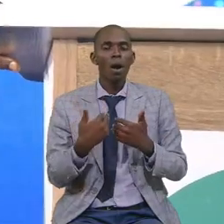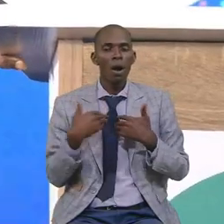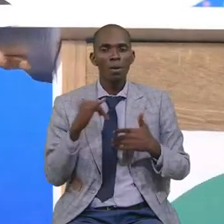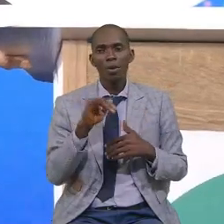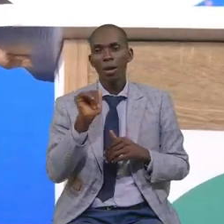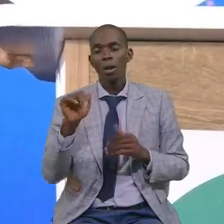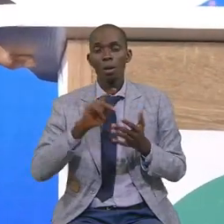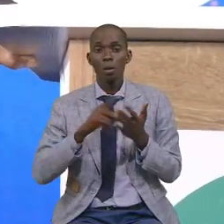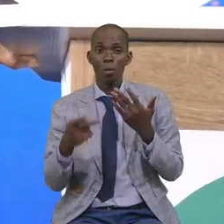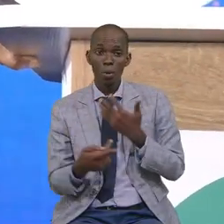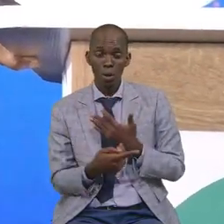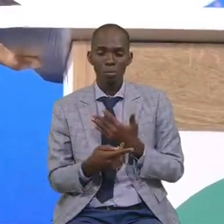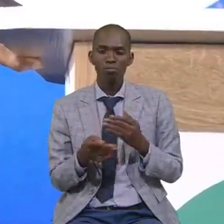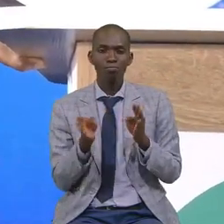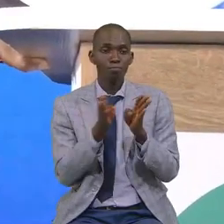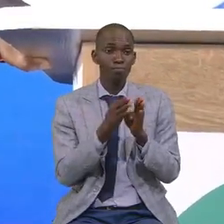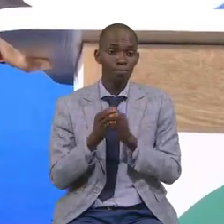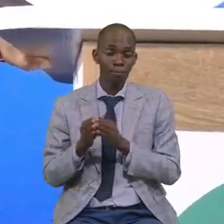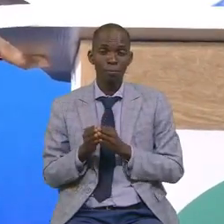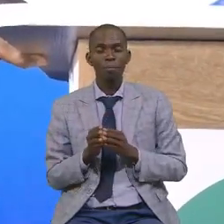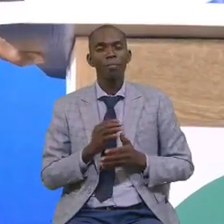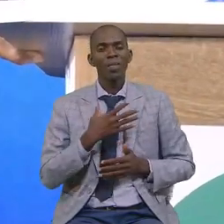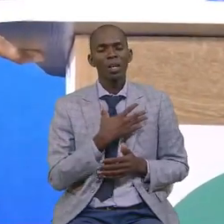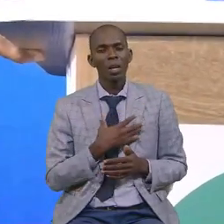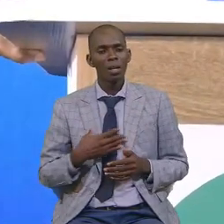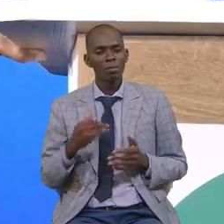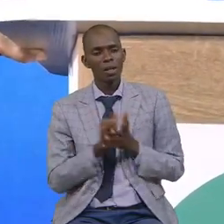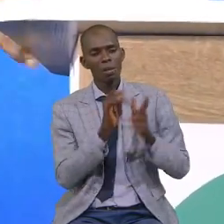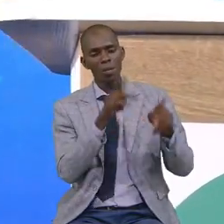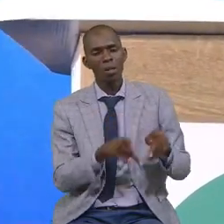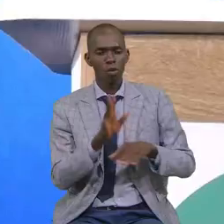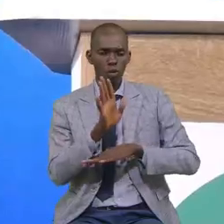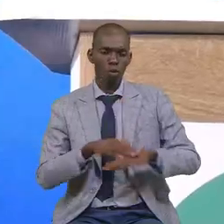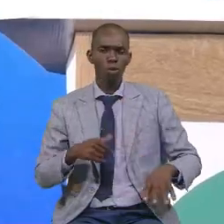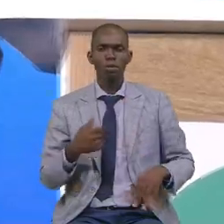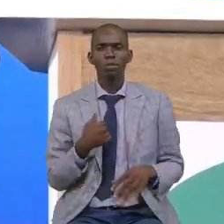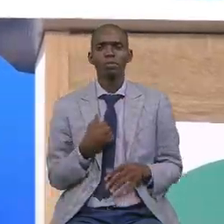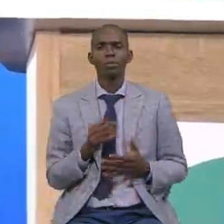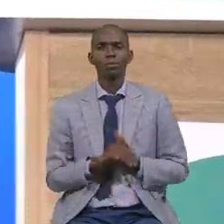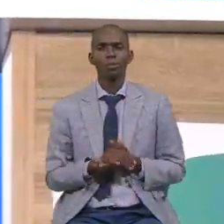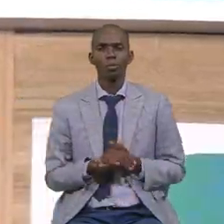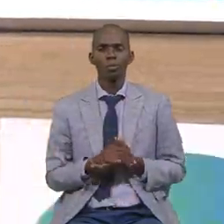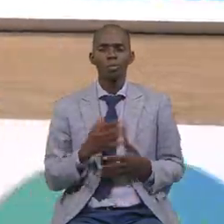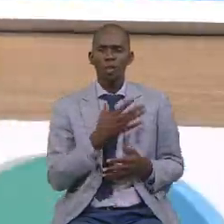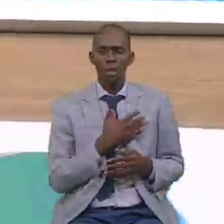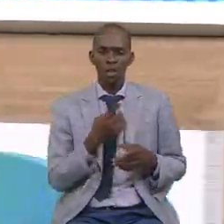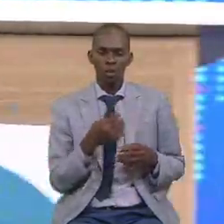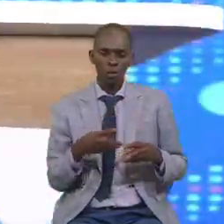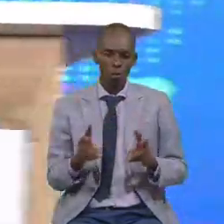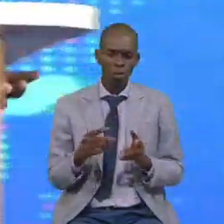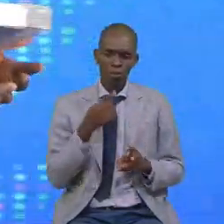a conference, and he called me. And the way he told me to